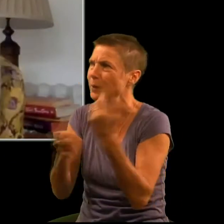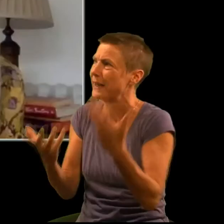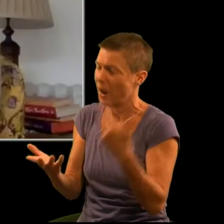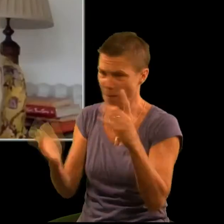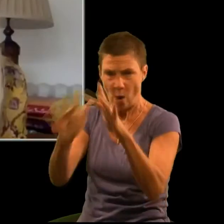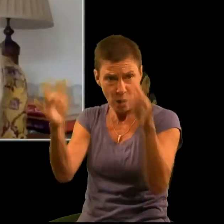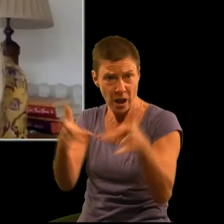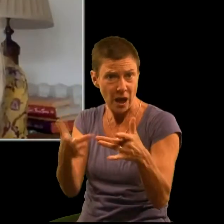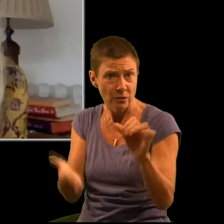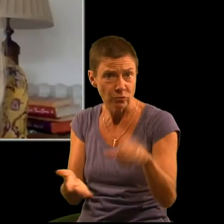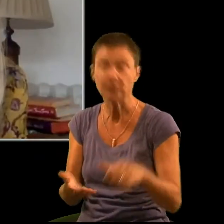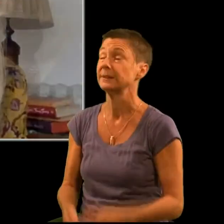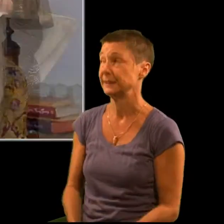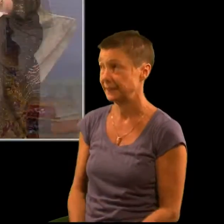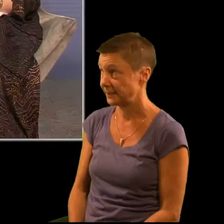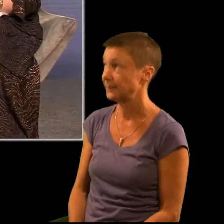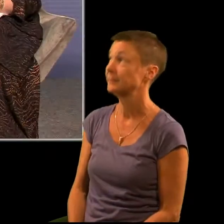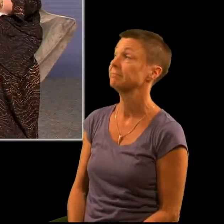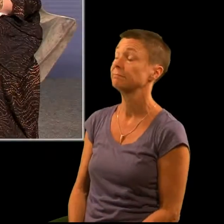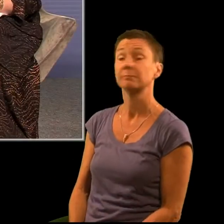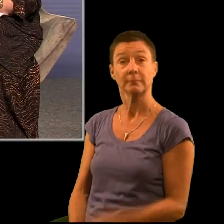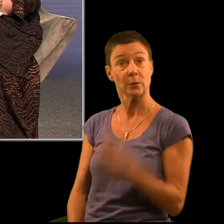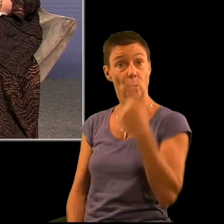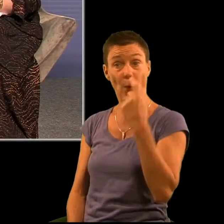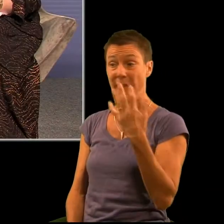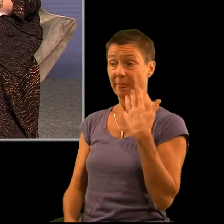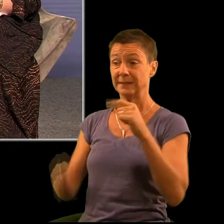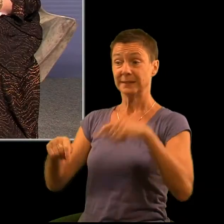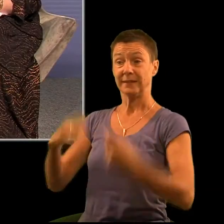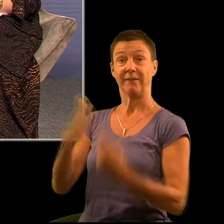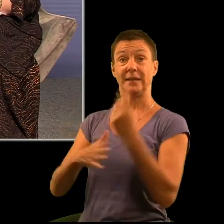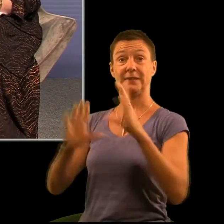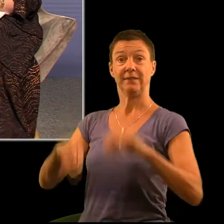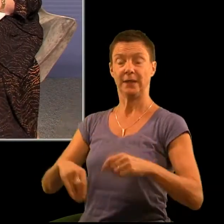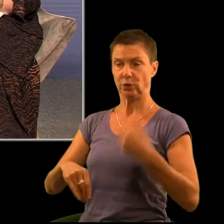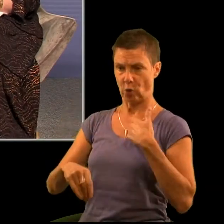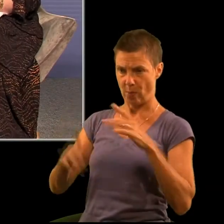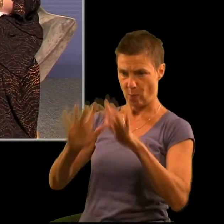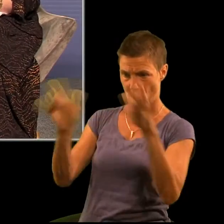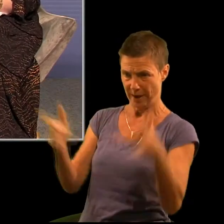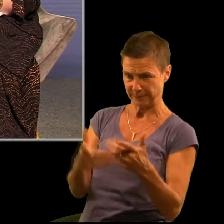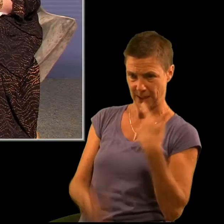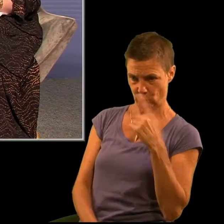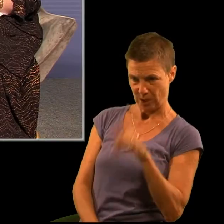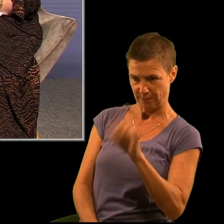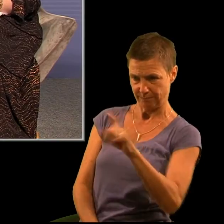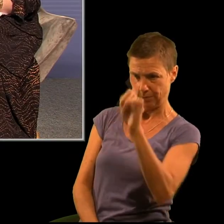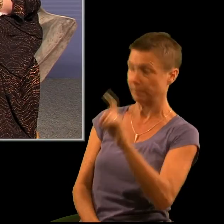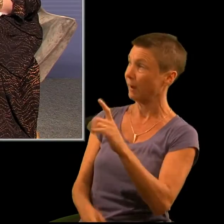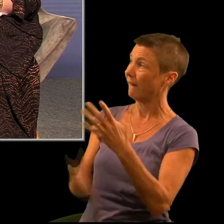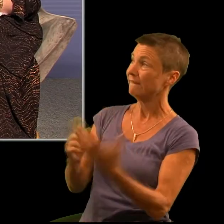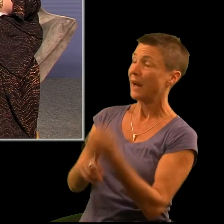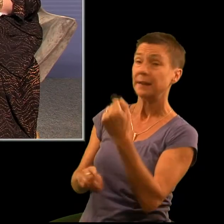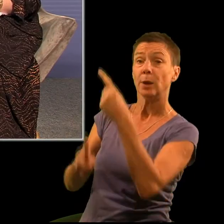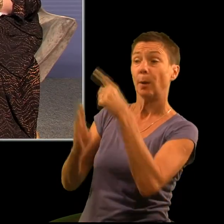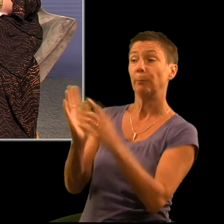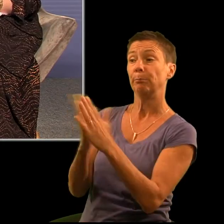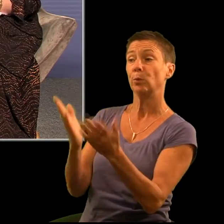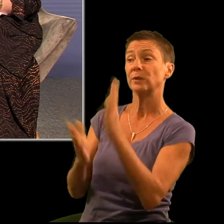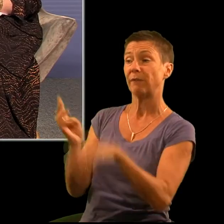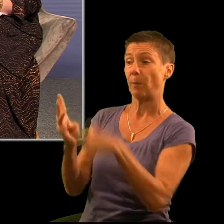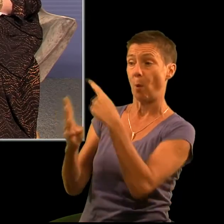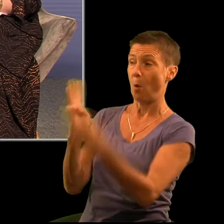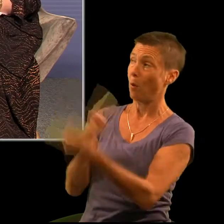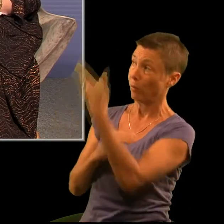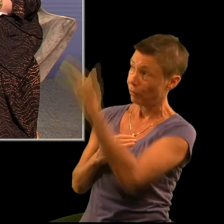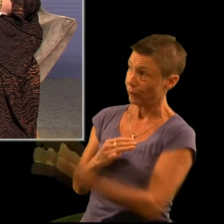online. Are you? Online. Yeah. So you can head over when the event is finished and you can find all Kiran's books, Eoin's books and Cressida's book, including